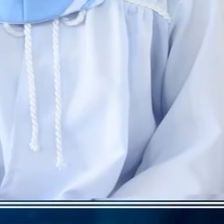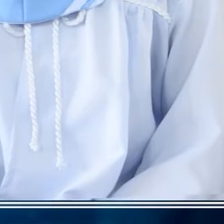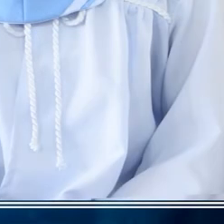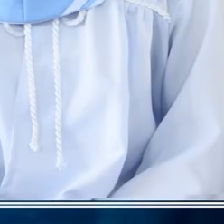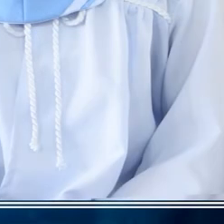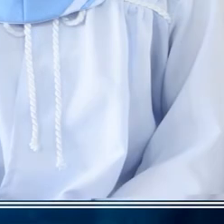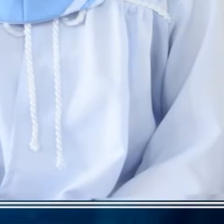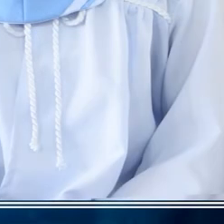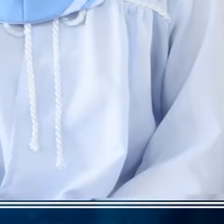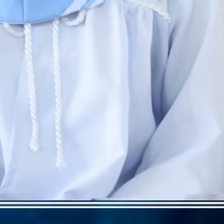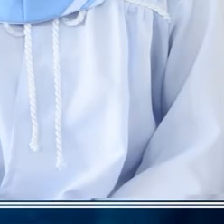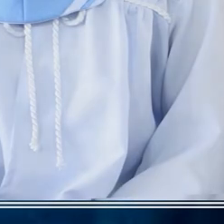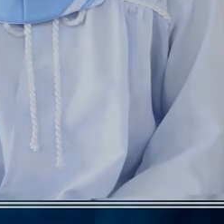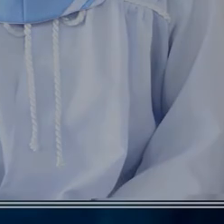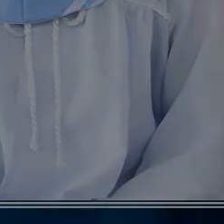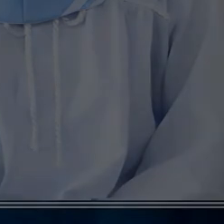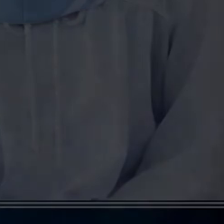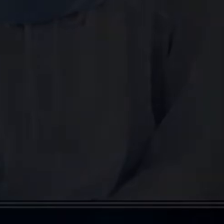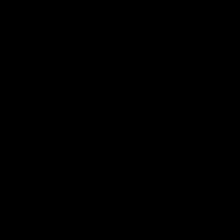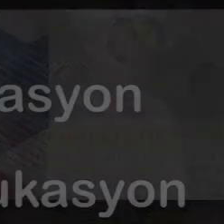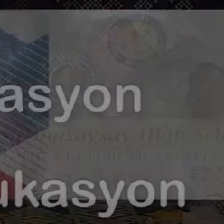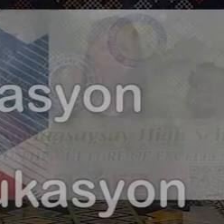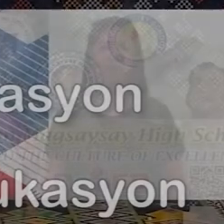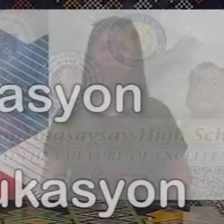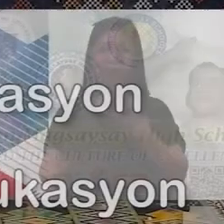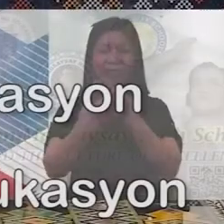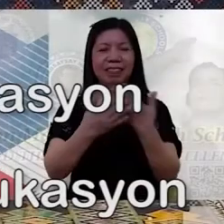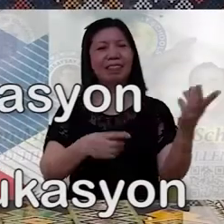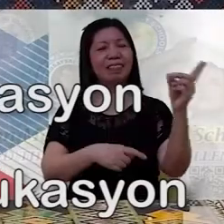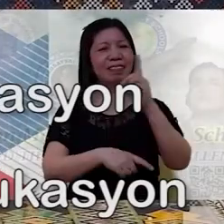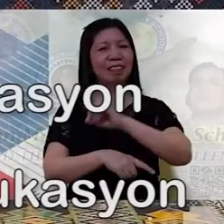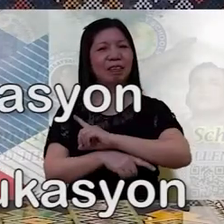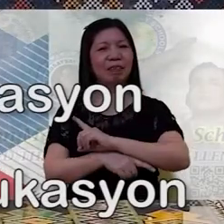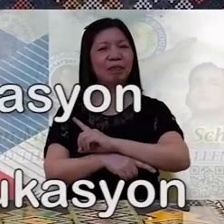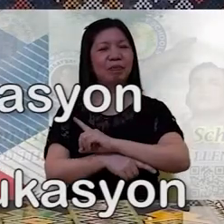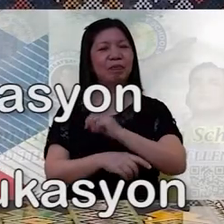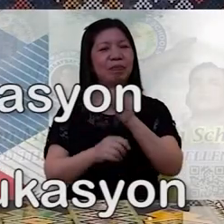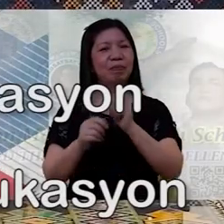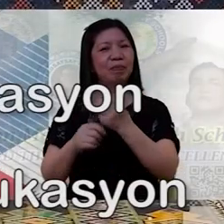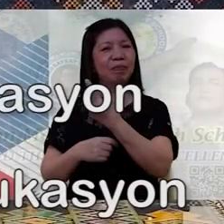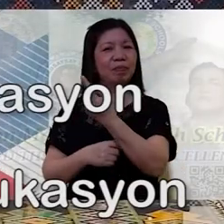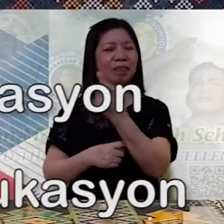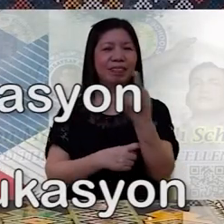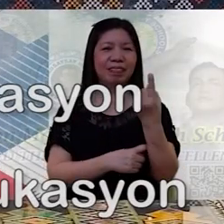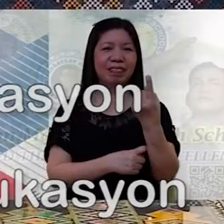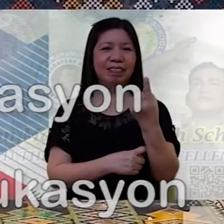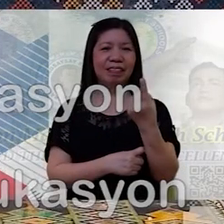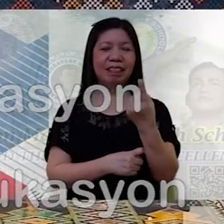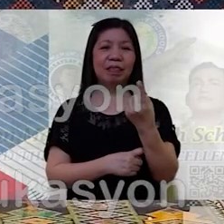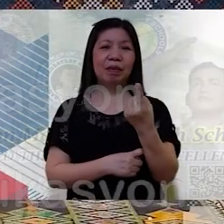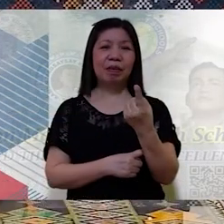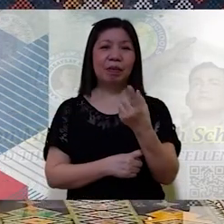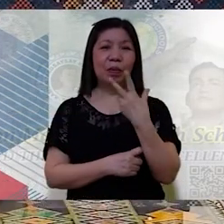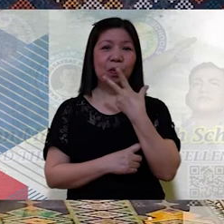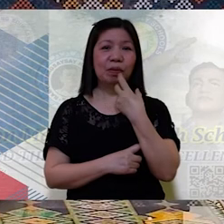Cassandra Jane Velasquez, may karangalan. Good day to each and everyone who